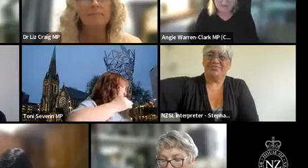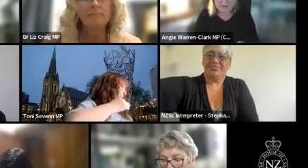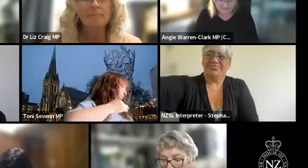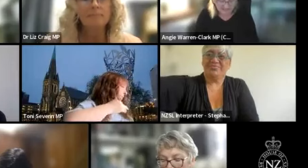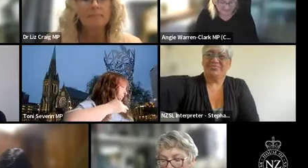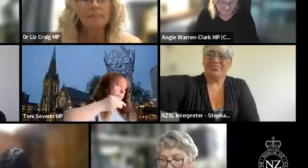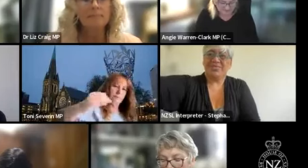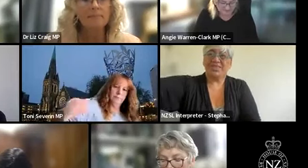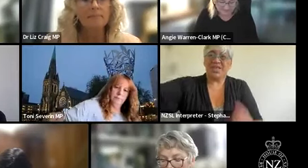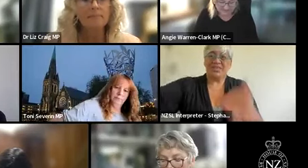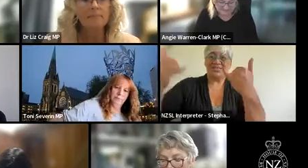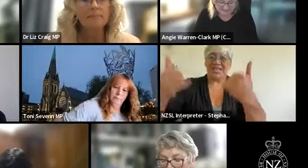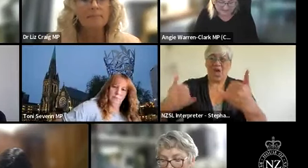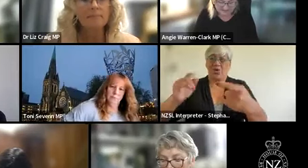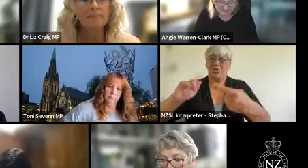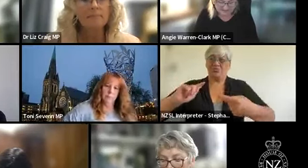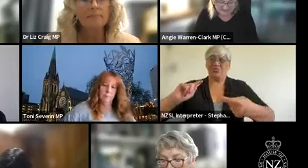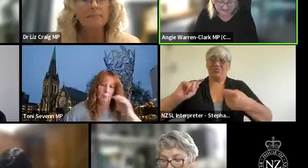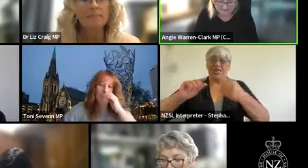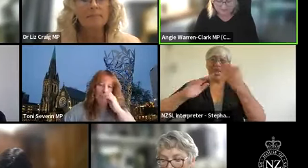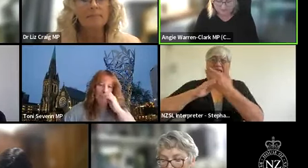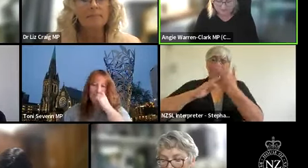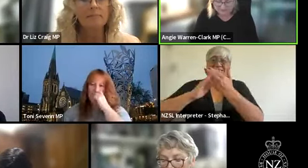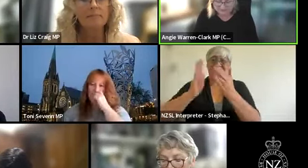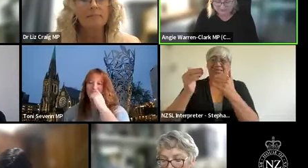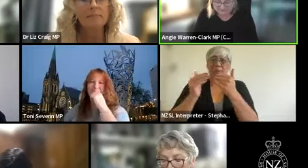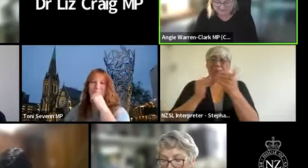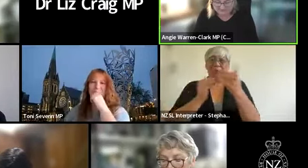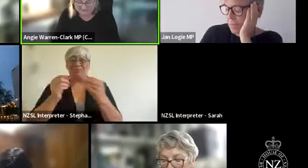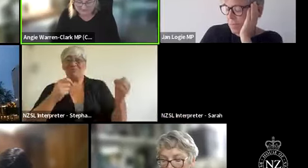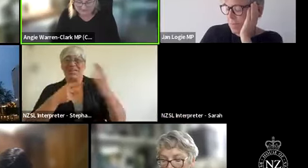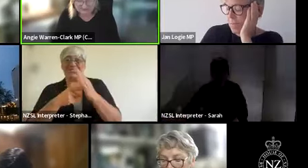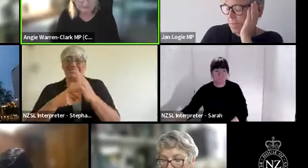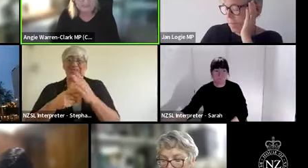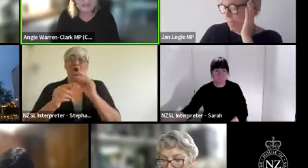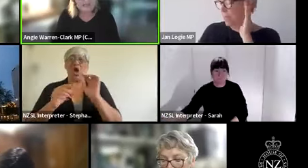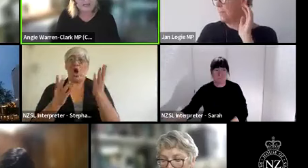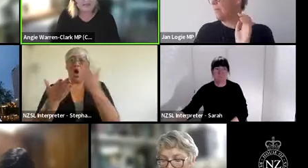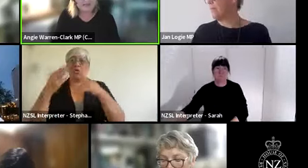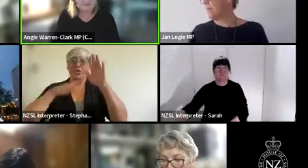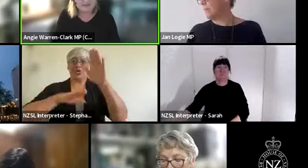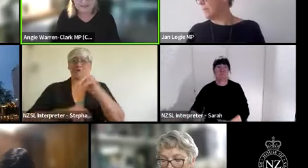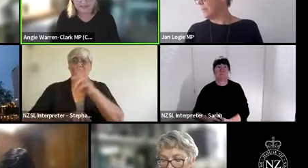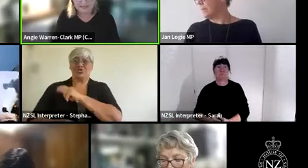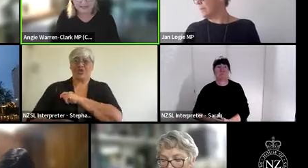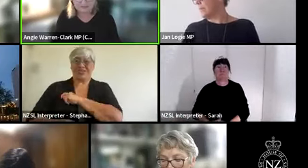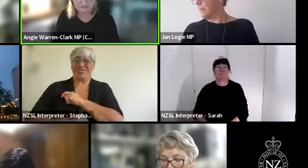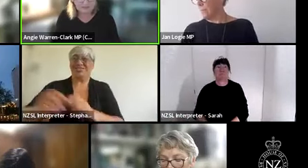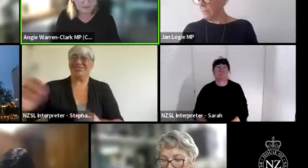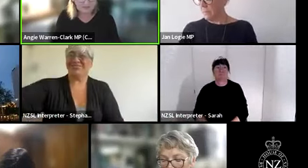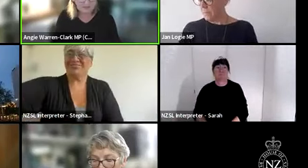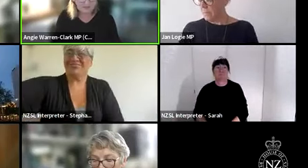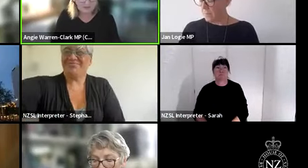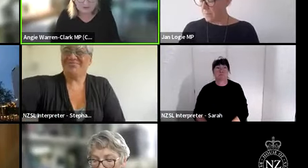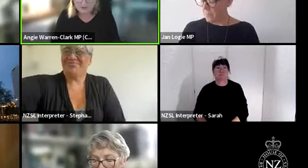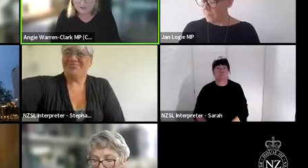So we come now to Access Matters Aotearoa Trust. We have, I